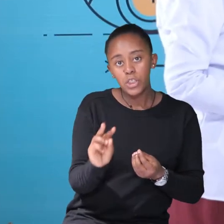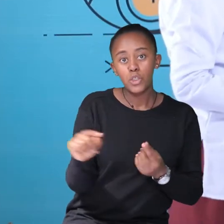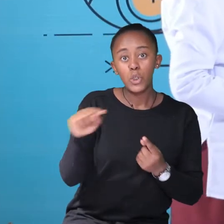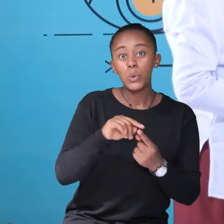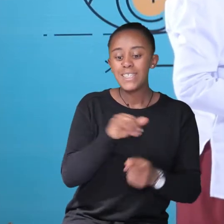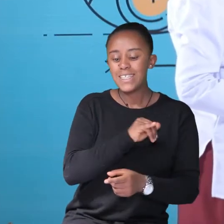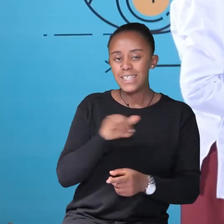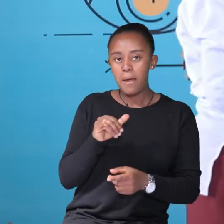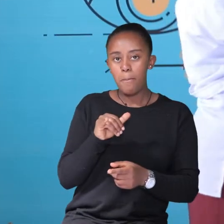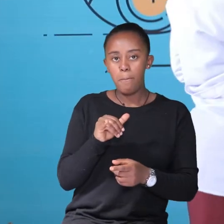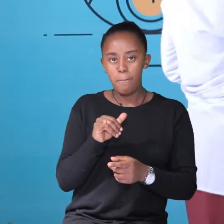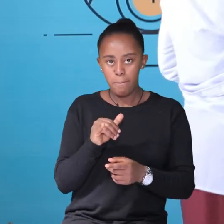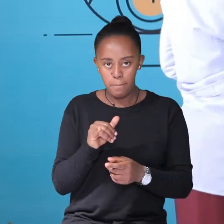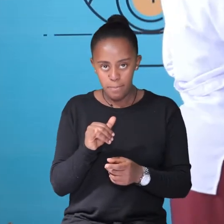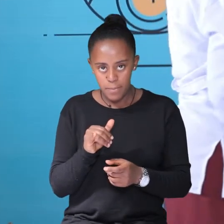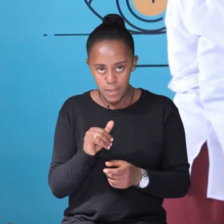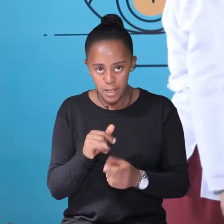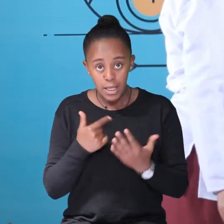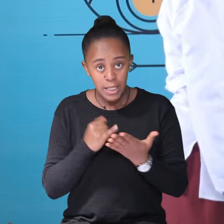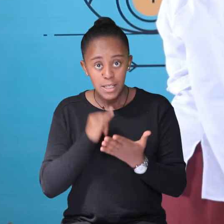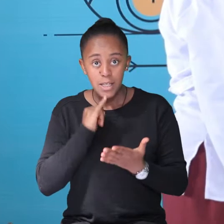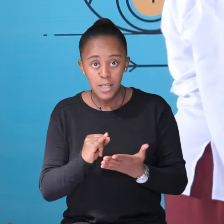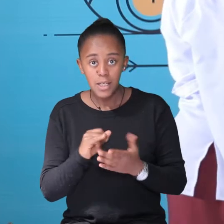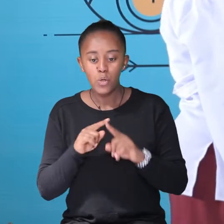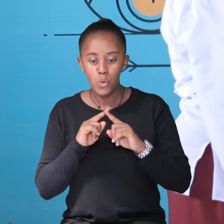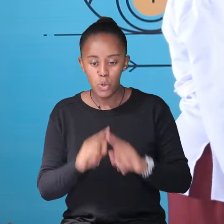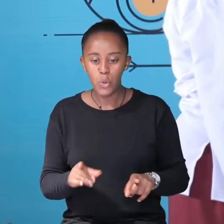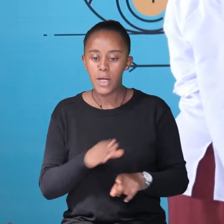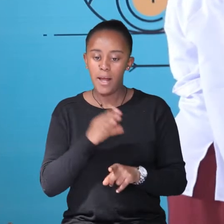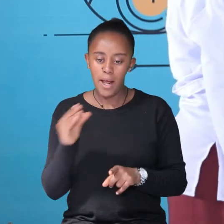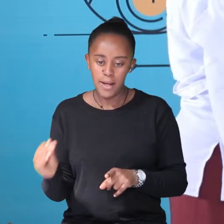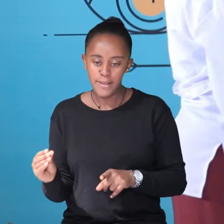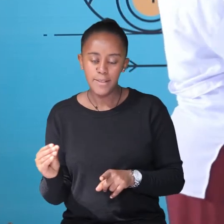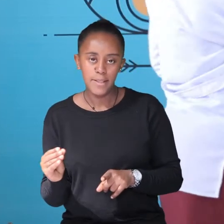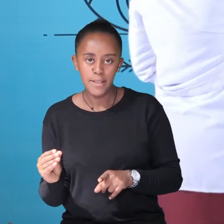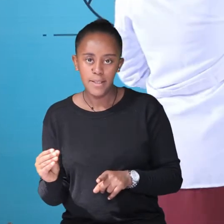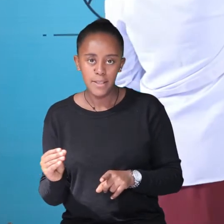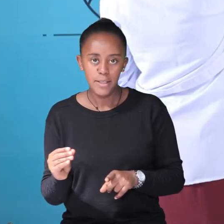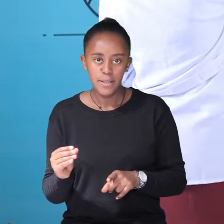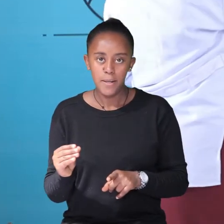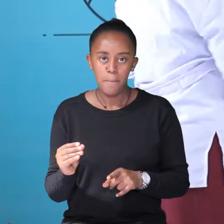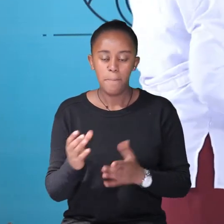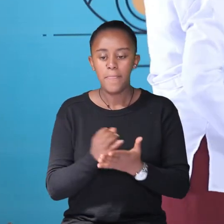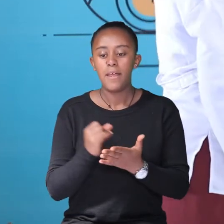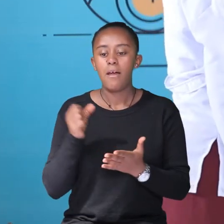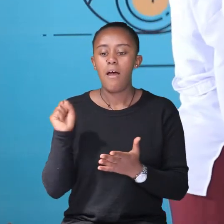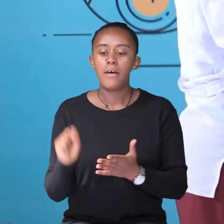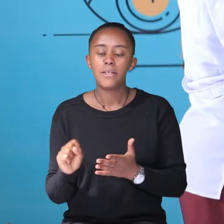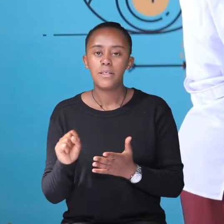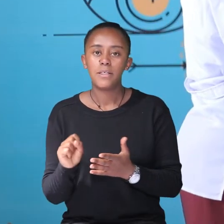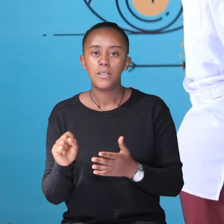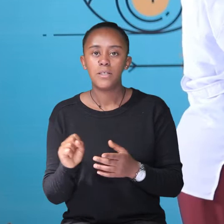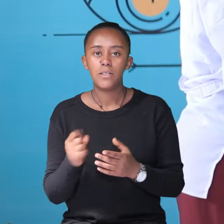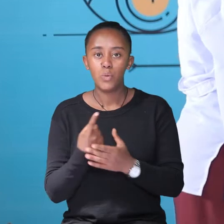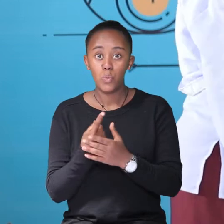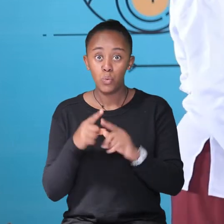same substrate. That's why it is unique, and we take as unique